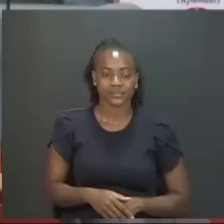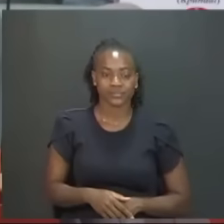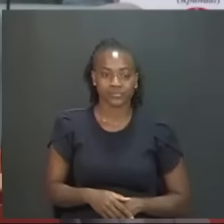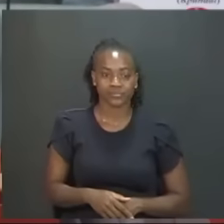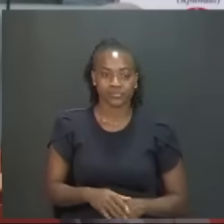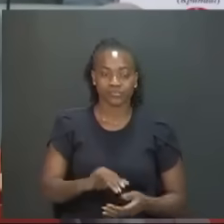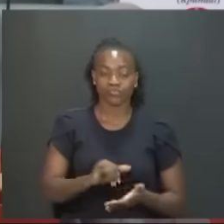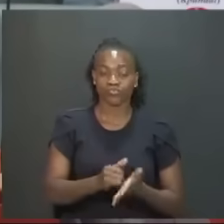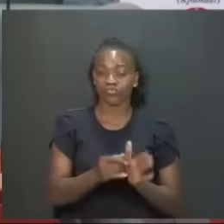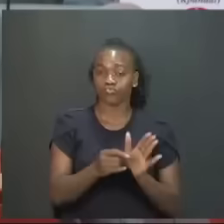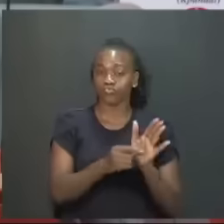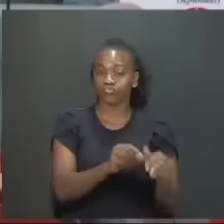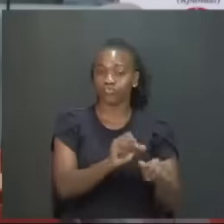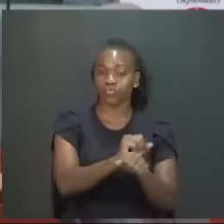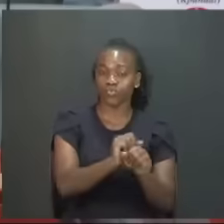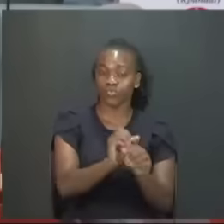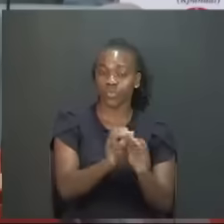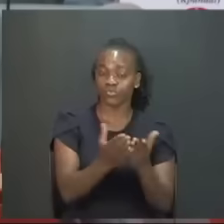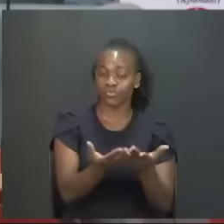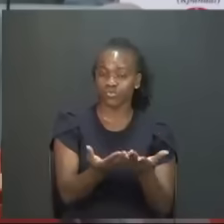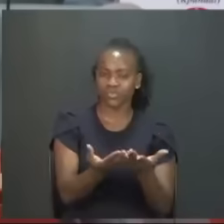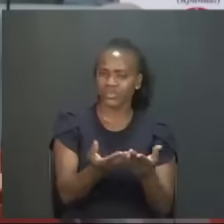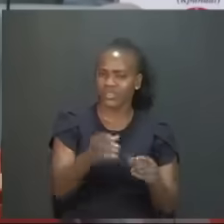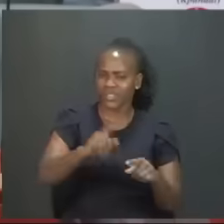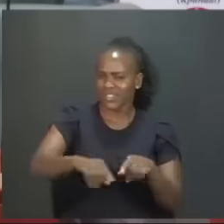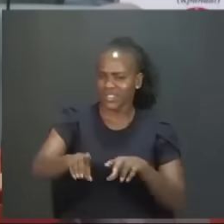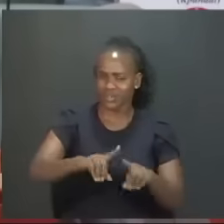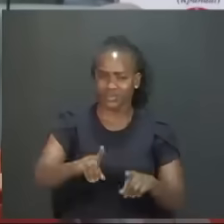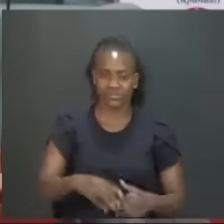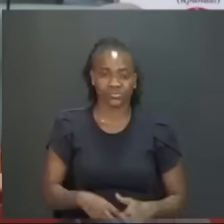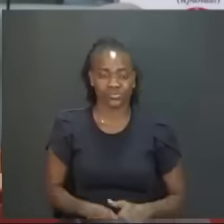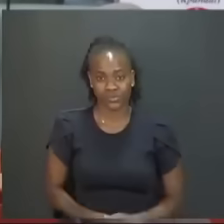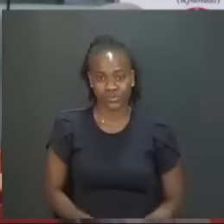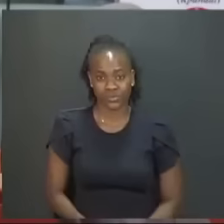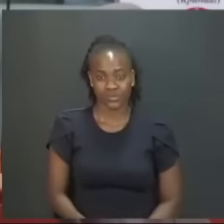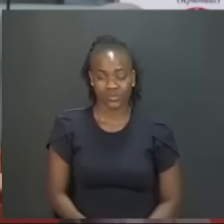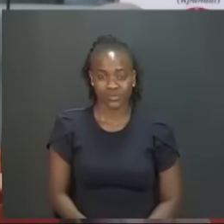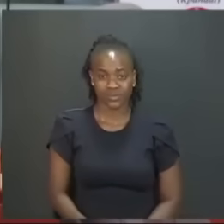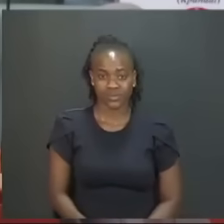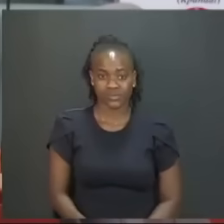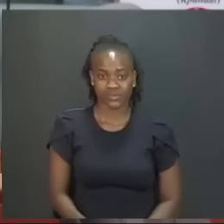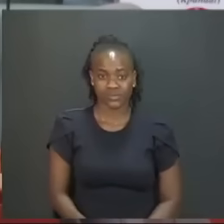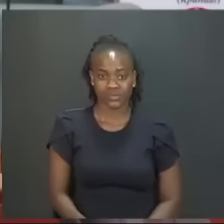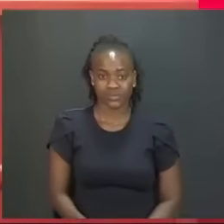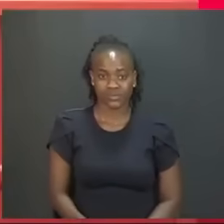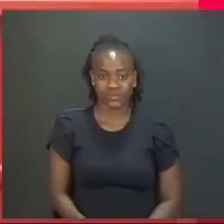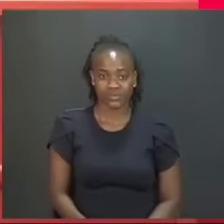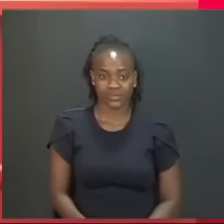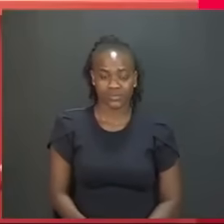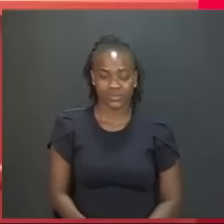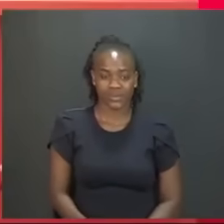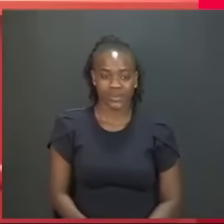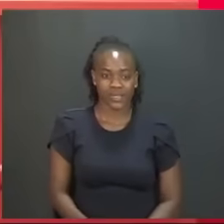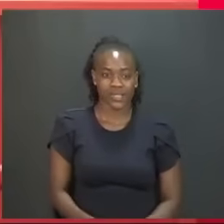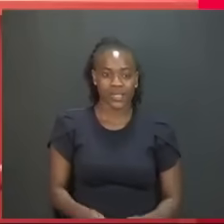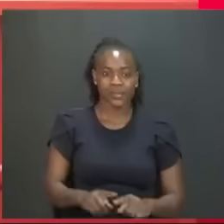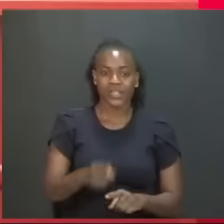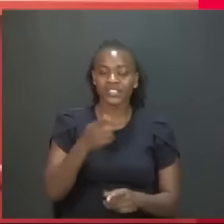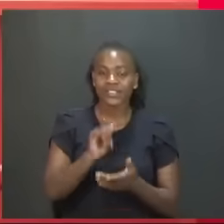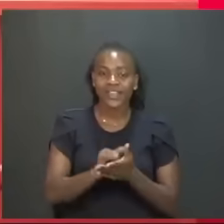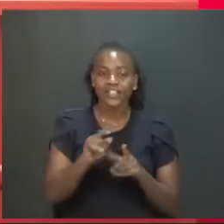even being advertised on the other paper, we can't take them. And but you just told us that you took